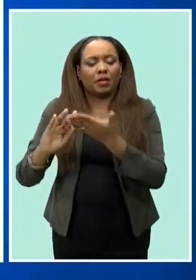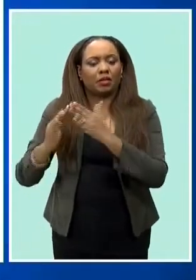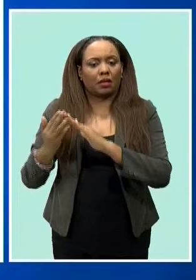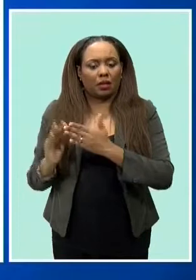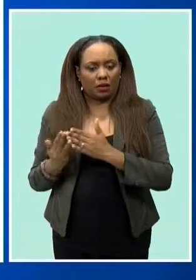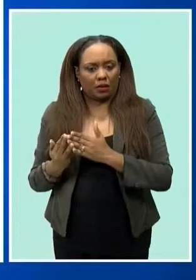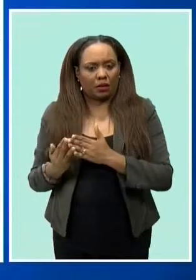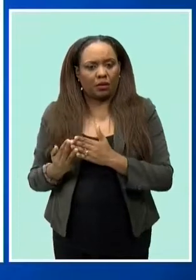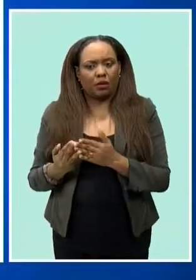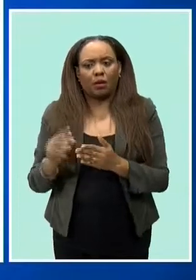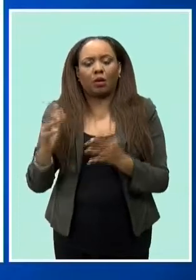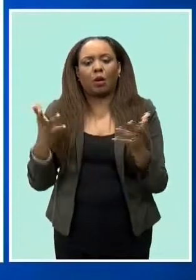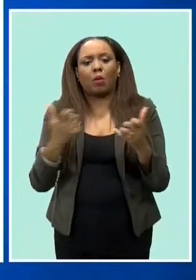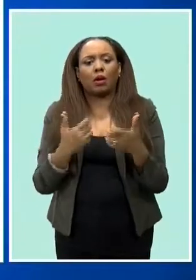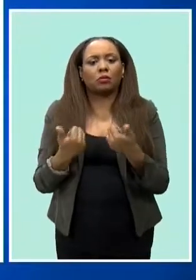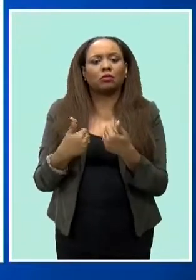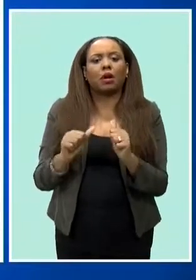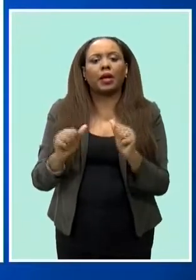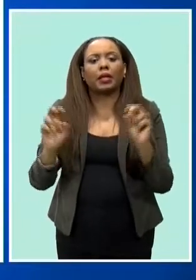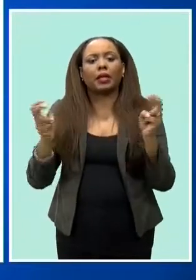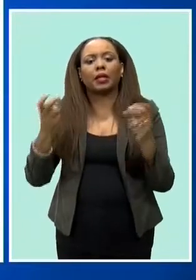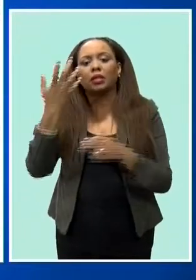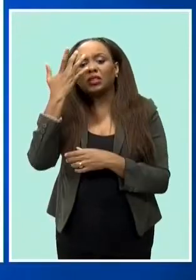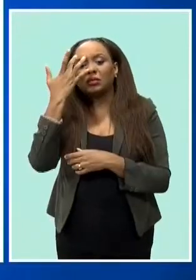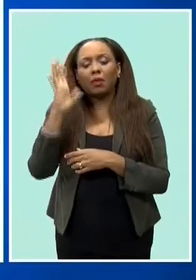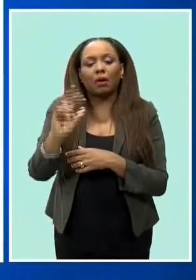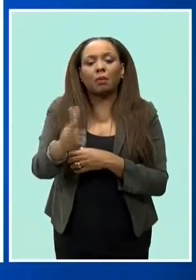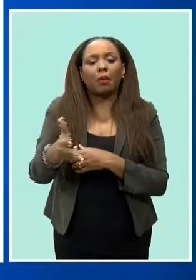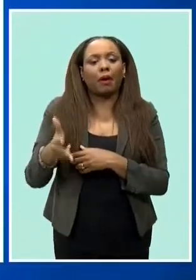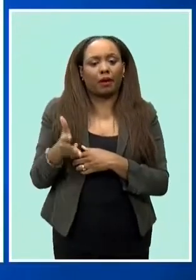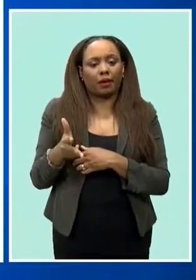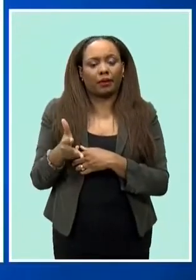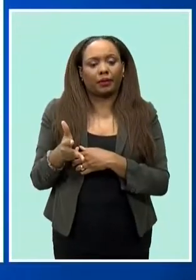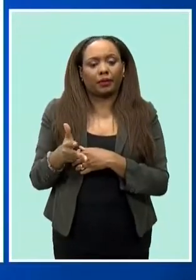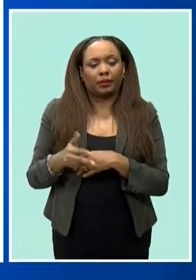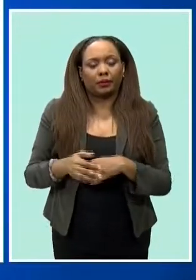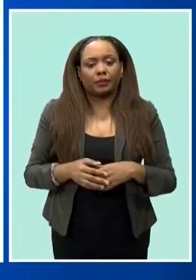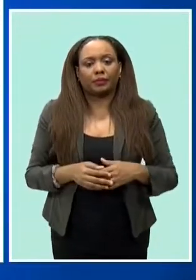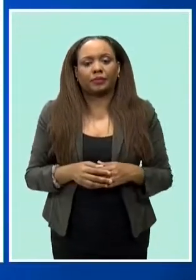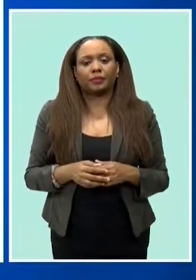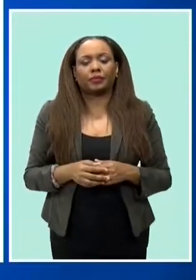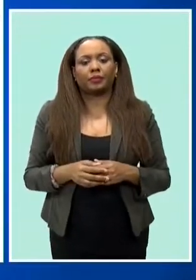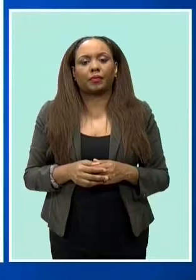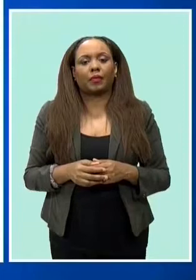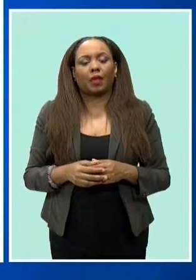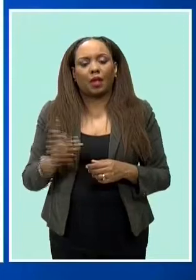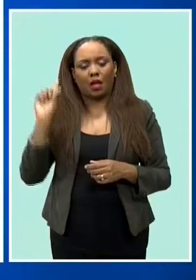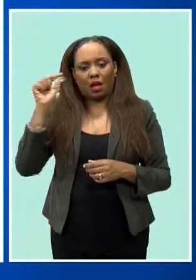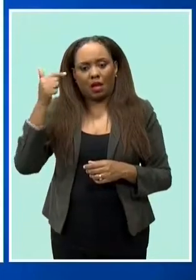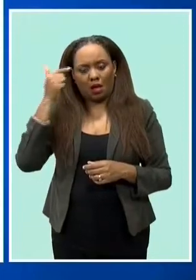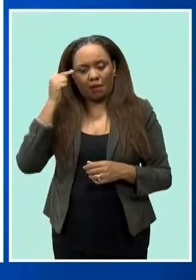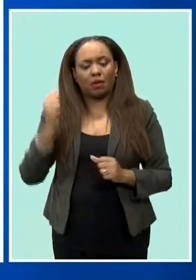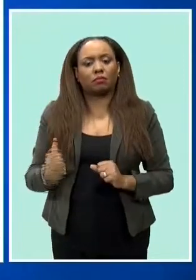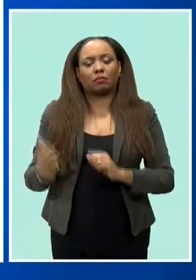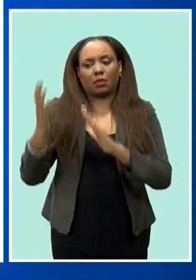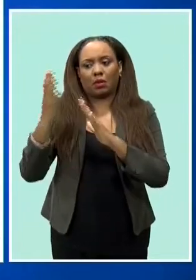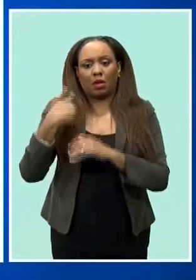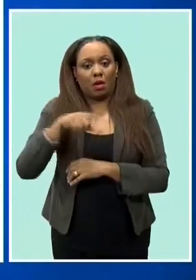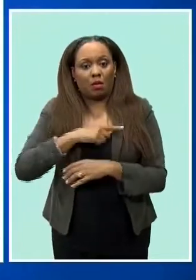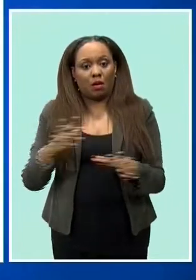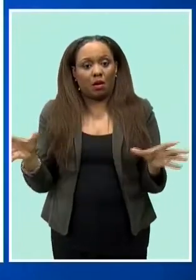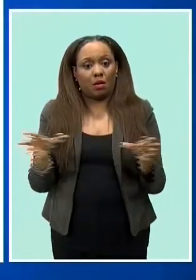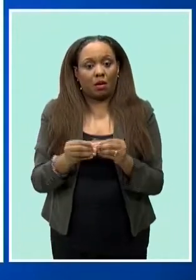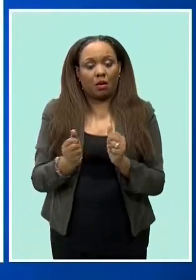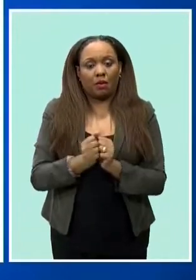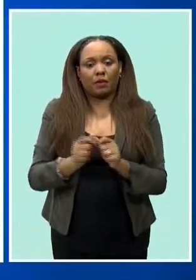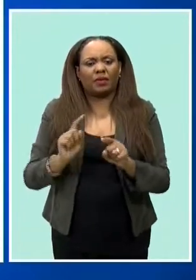first pilot of the smart parking will begin. And it's a whole of government approach. We have met with the businesses